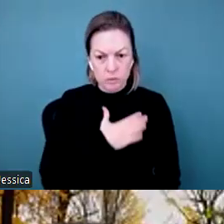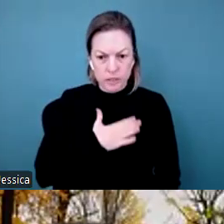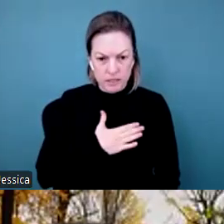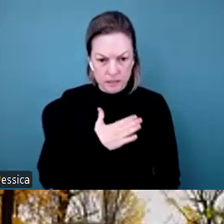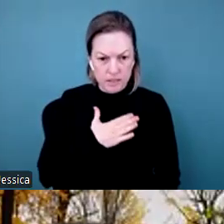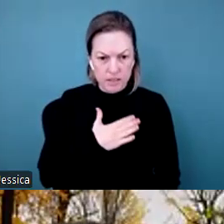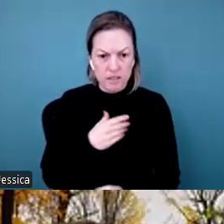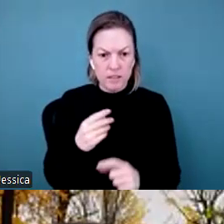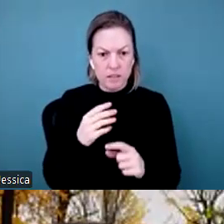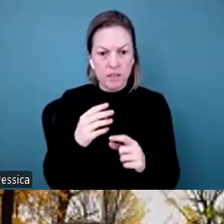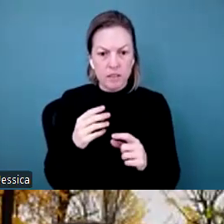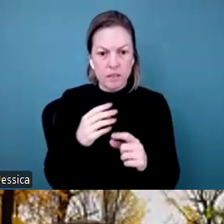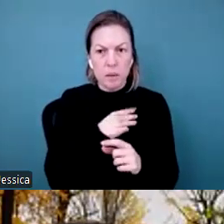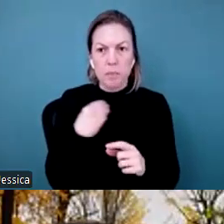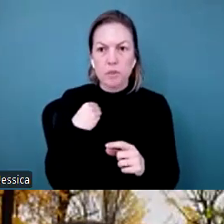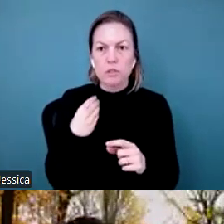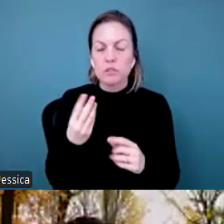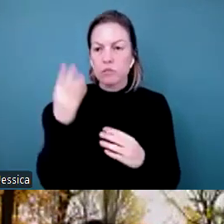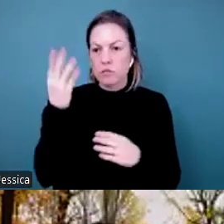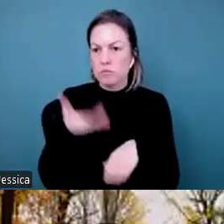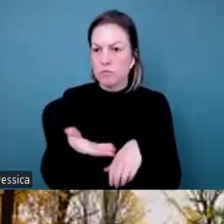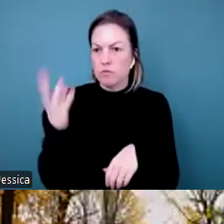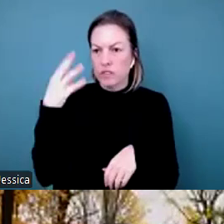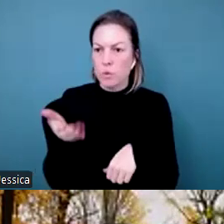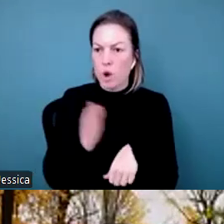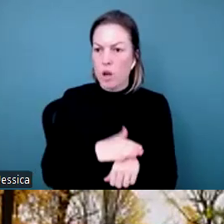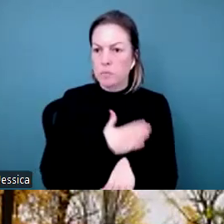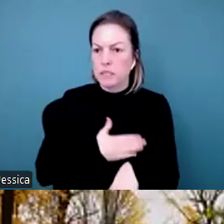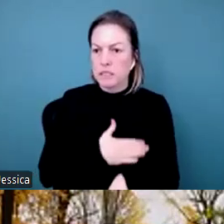members on screen, please. Thank you.